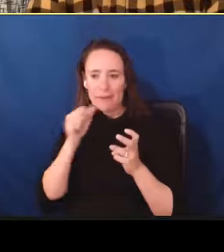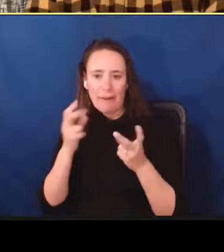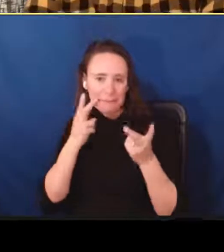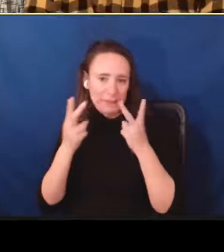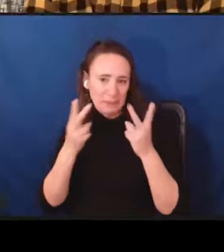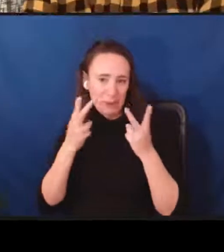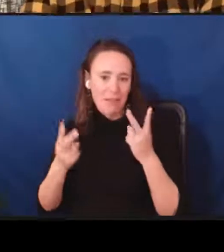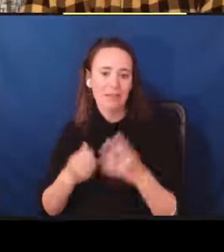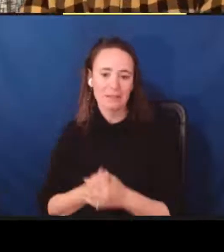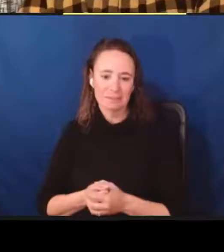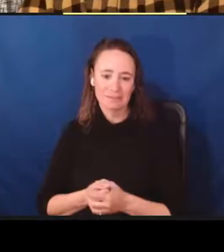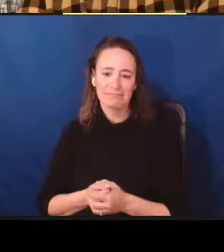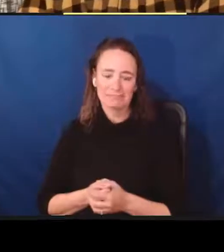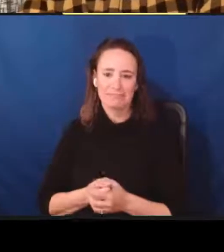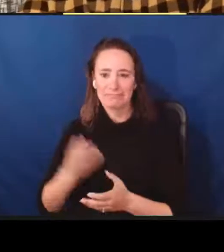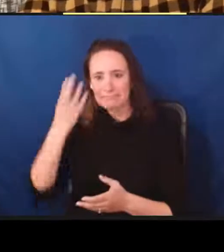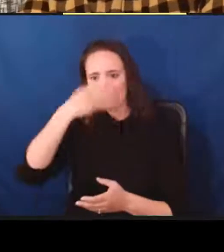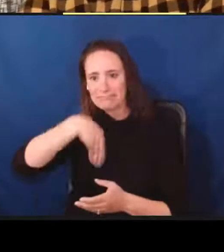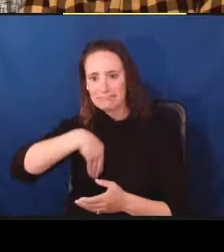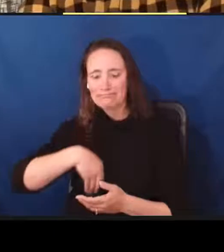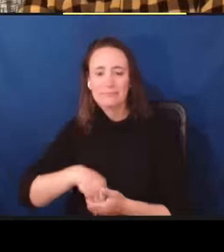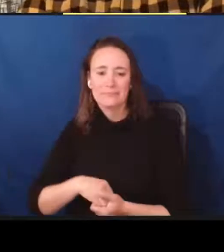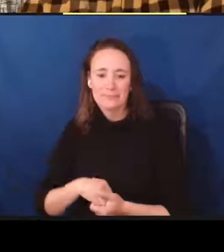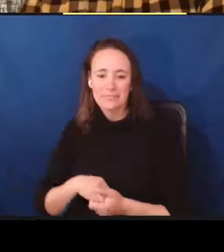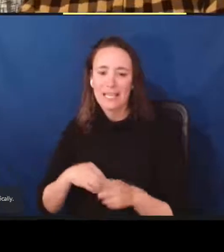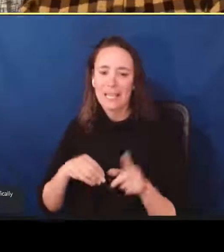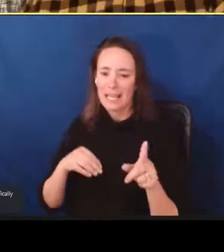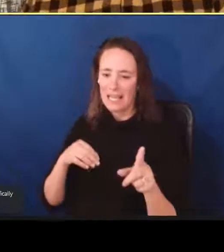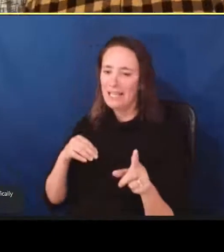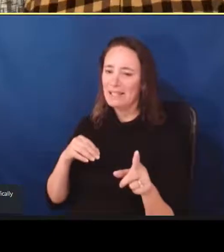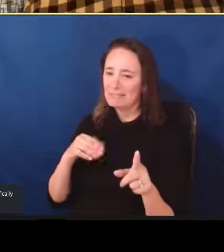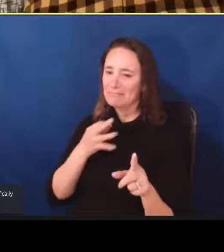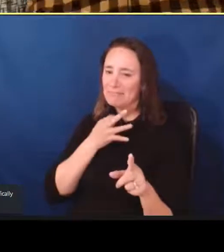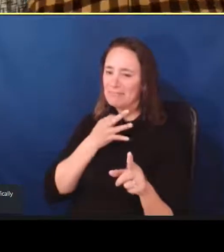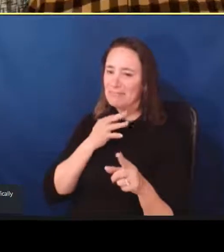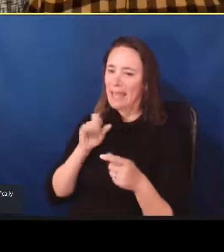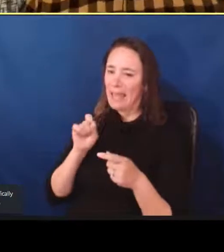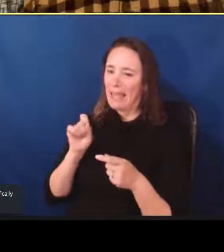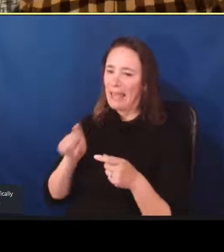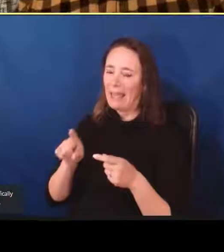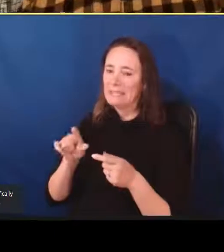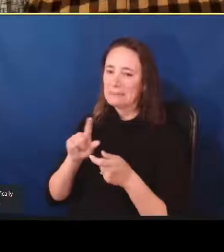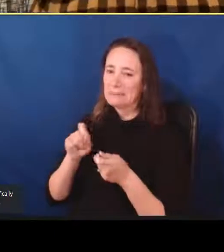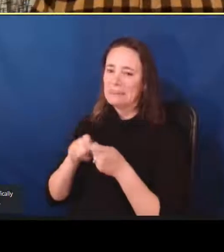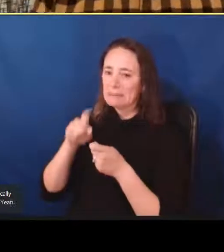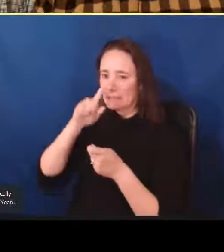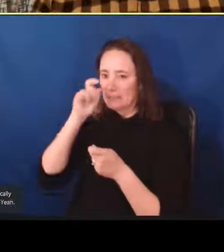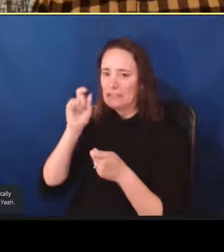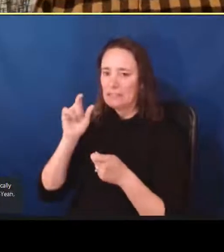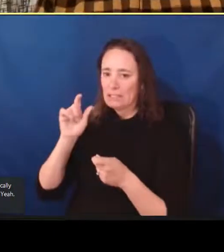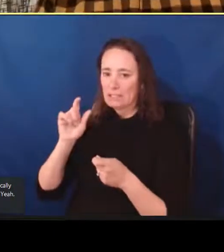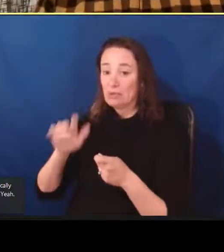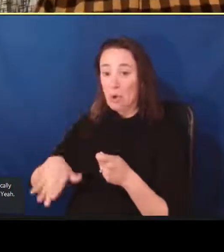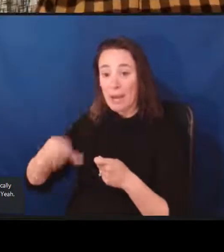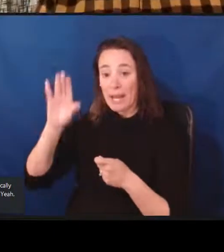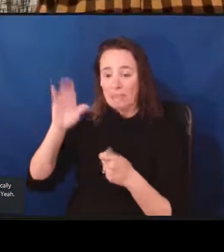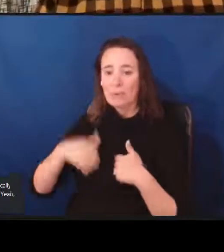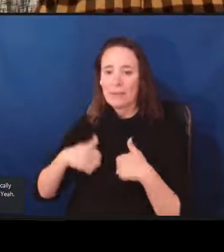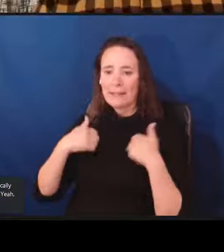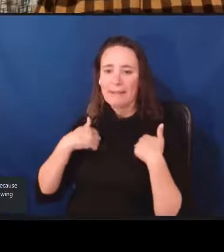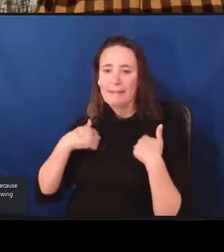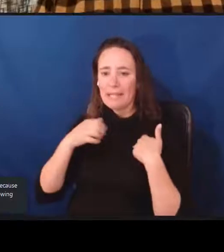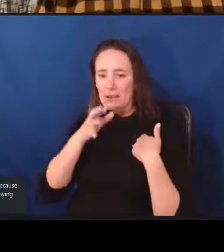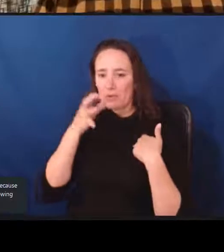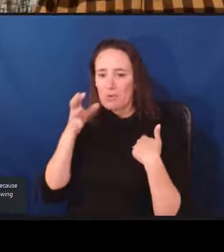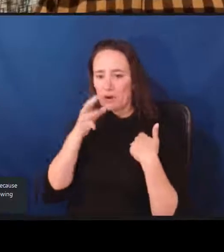that's missing. It's so asked important, that specifically because you were in a rural community. Yeah. Growing up, so. Yeah, that's